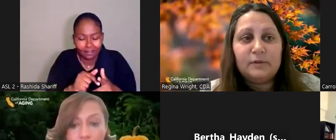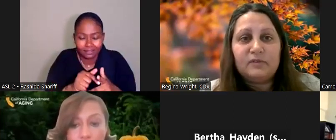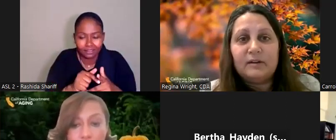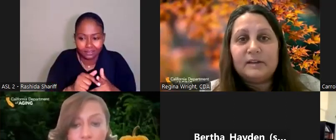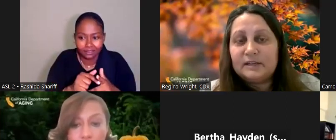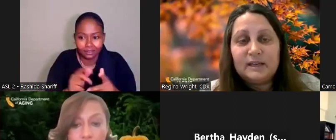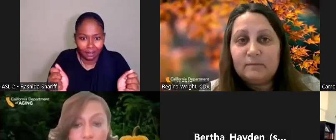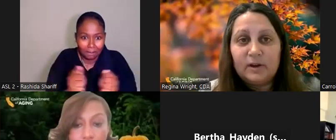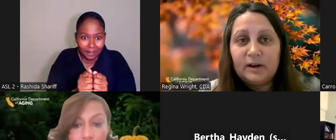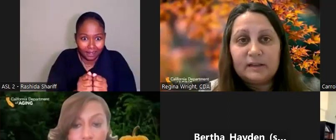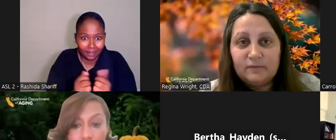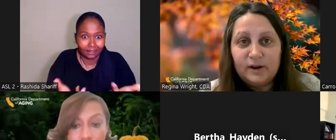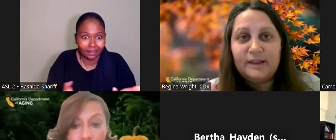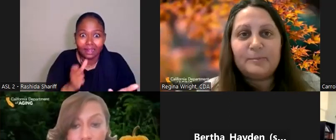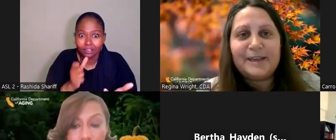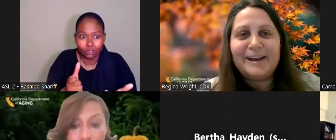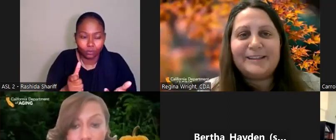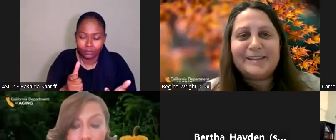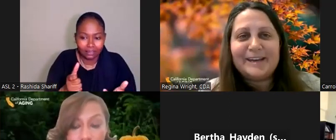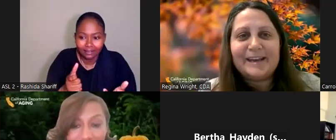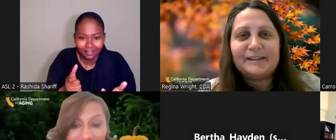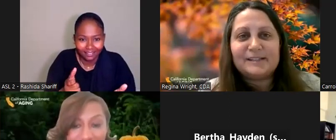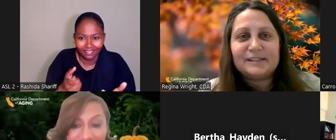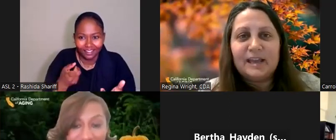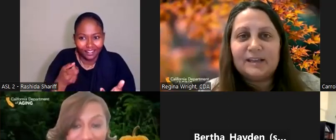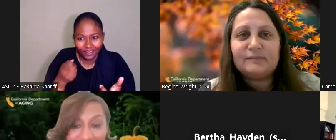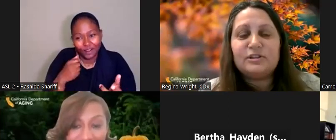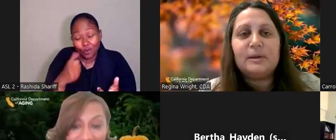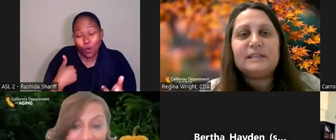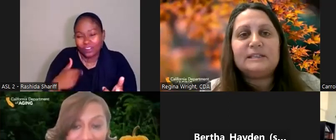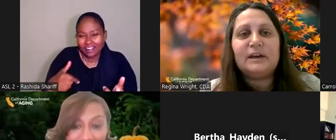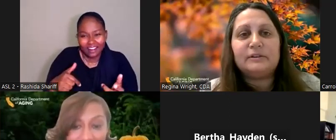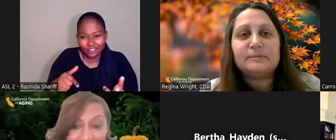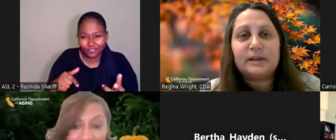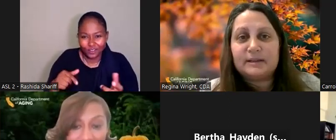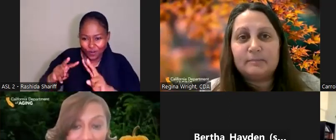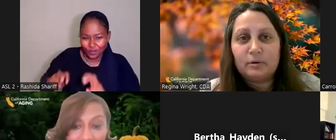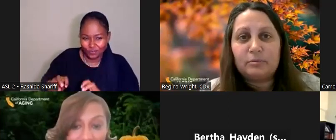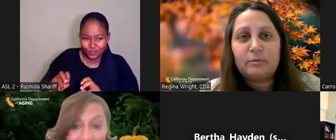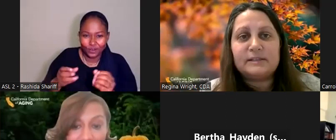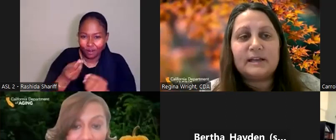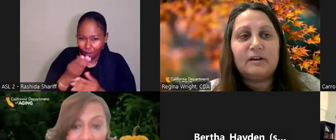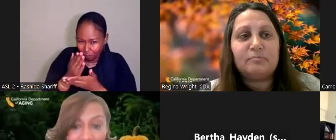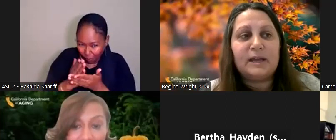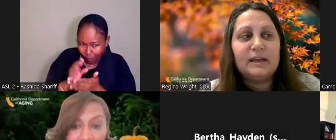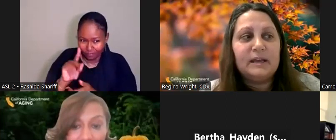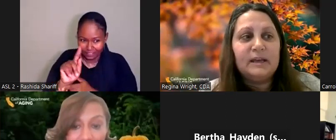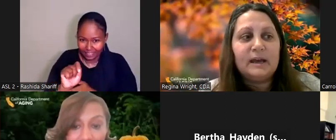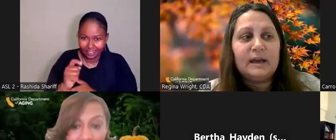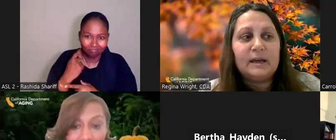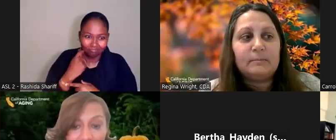a handful of counties. And again, I'm at the very beginning of the data analysis, so I can't give too many details because I'm going through it myself.